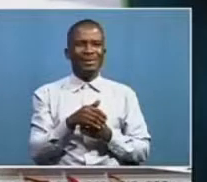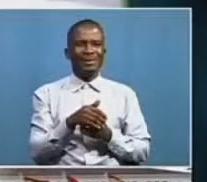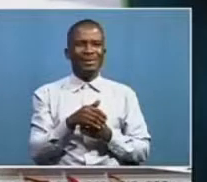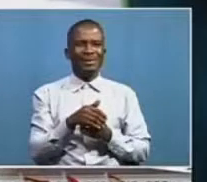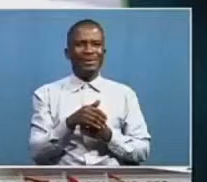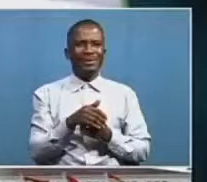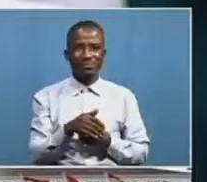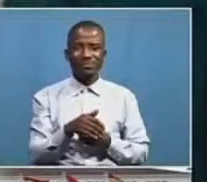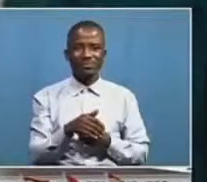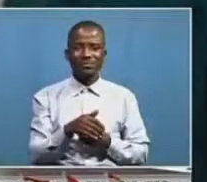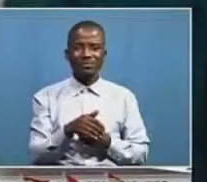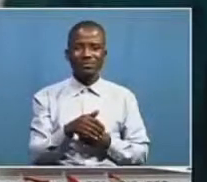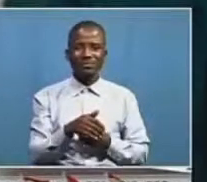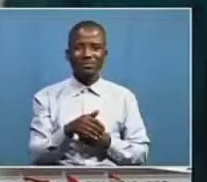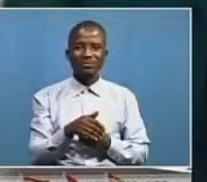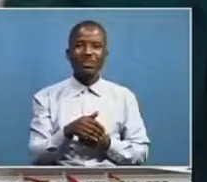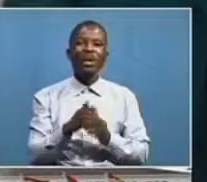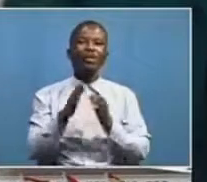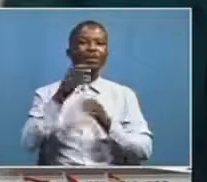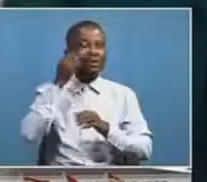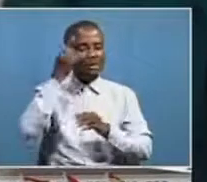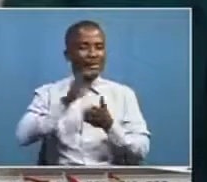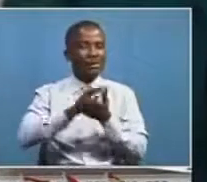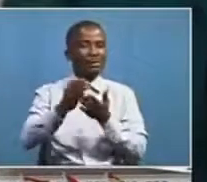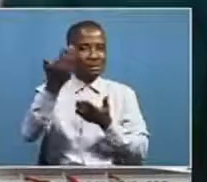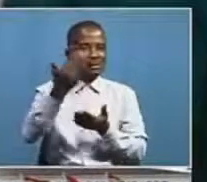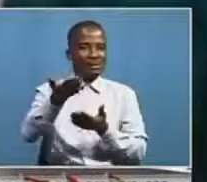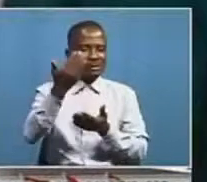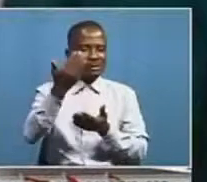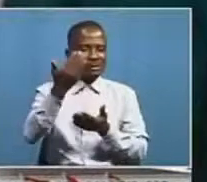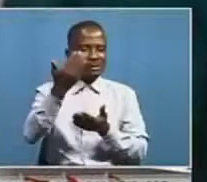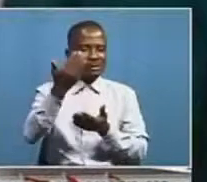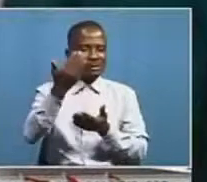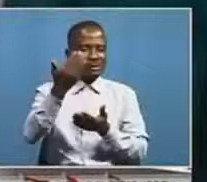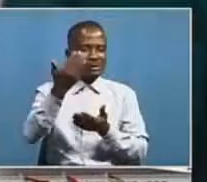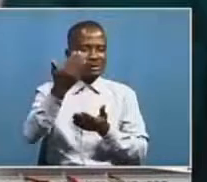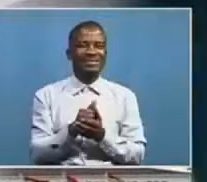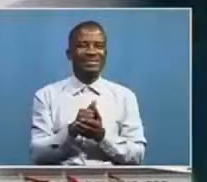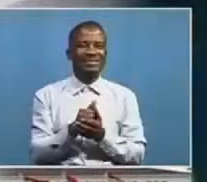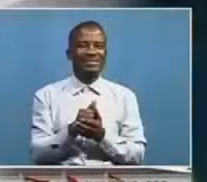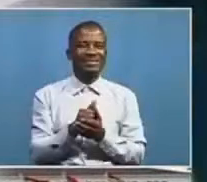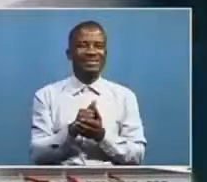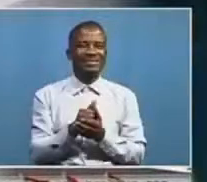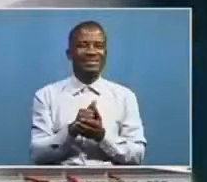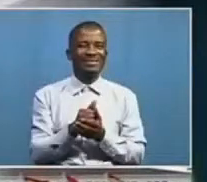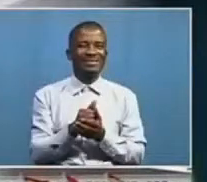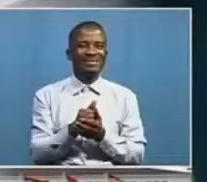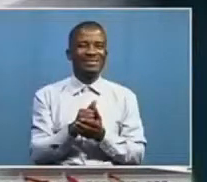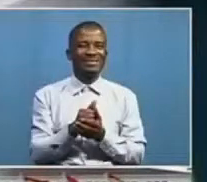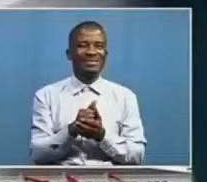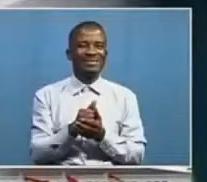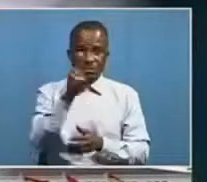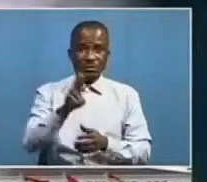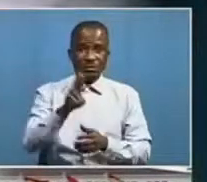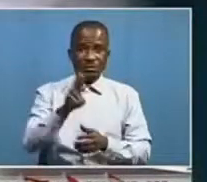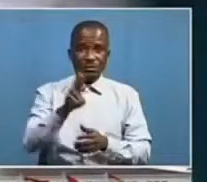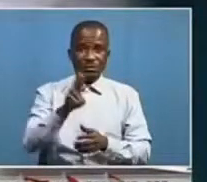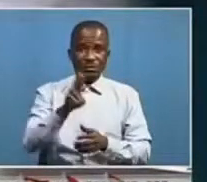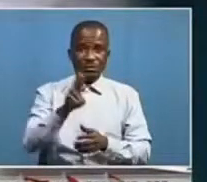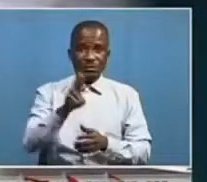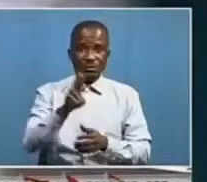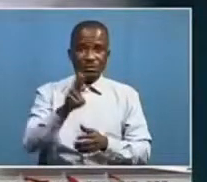The question again. I want to get the question again so I can answer. Question: you cannot use that wrong figure as a basis for your